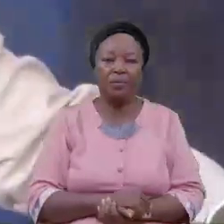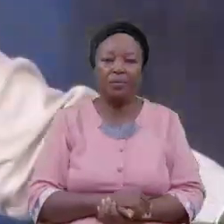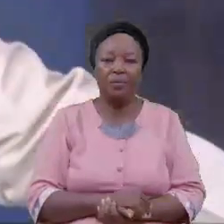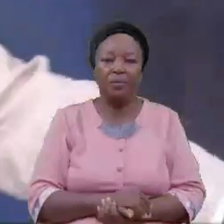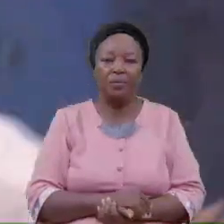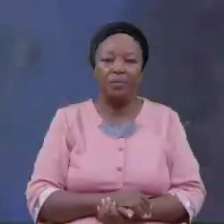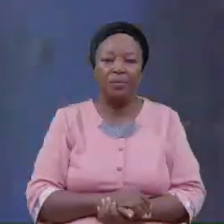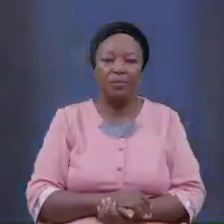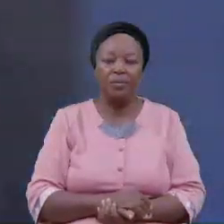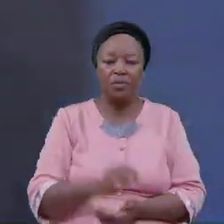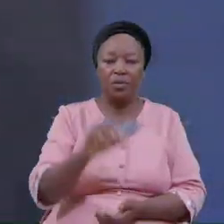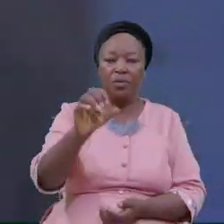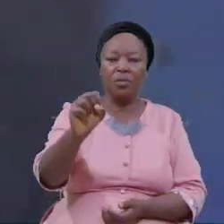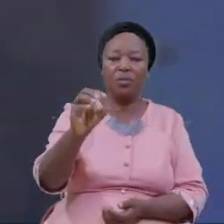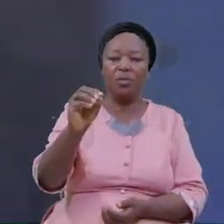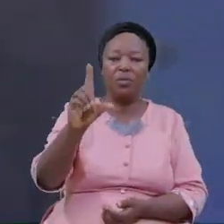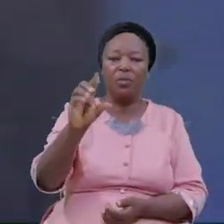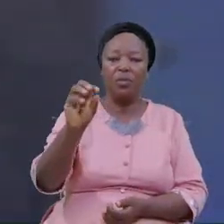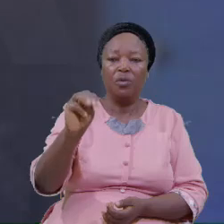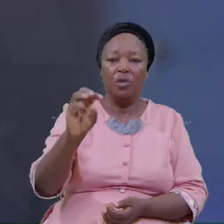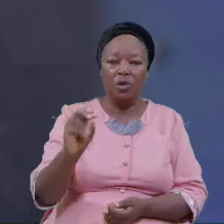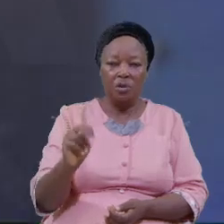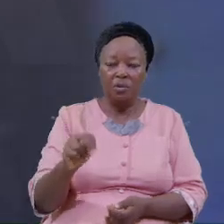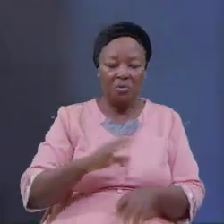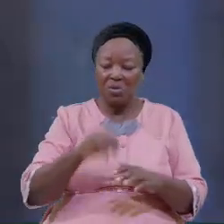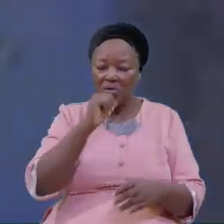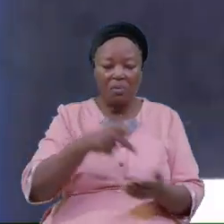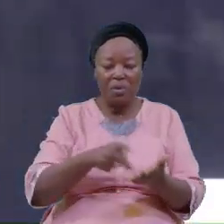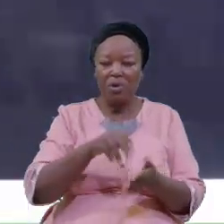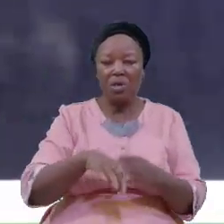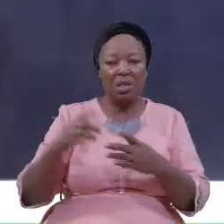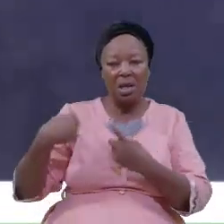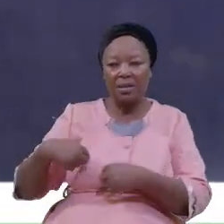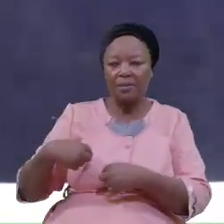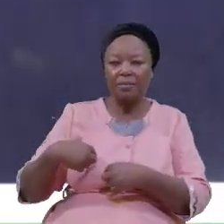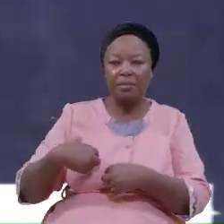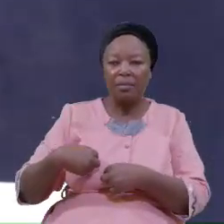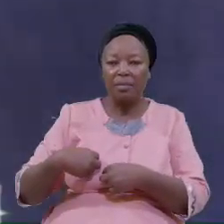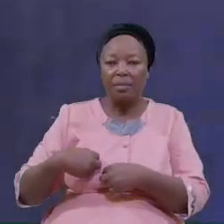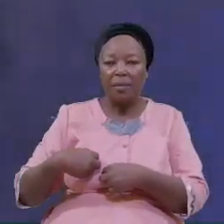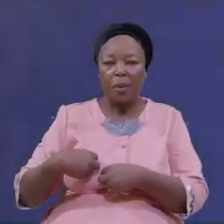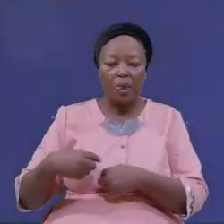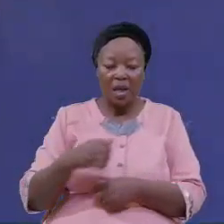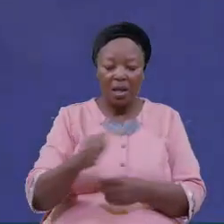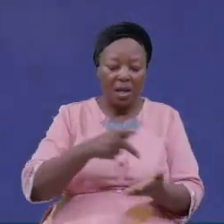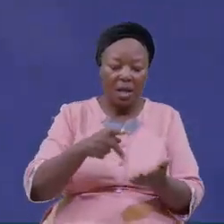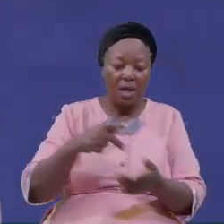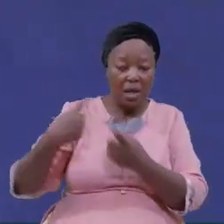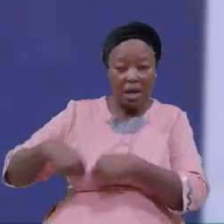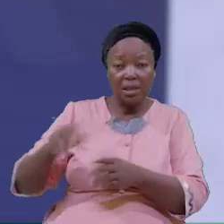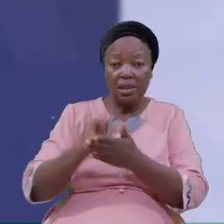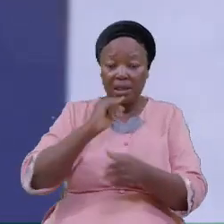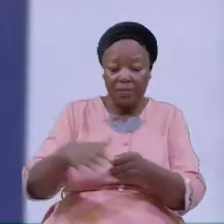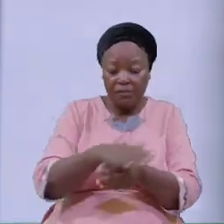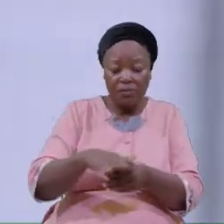Solomon. He wasn't pure in heart. A heart that is full of abomination, a